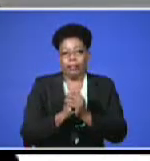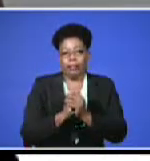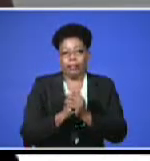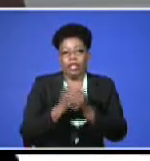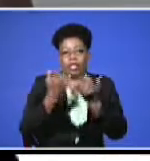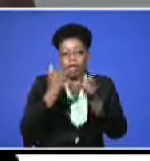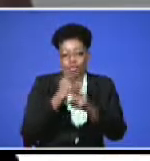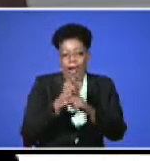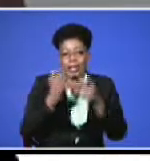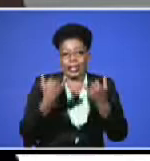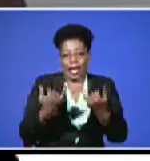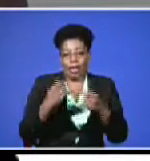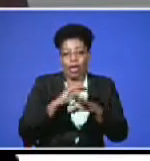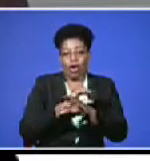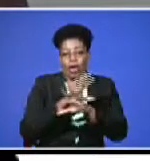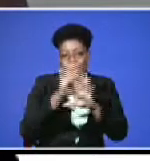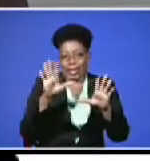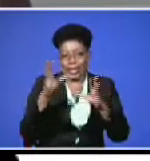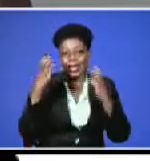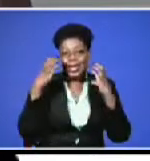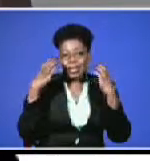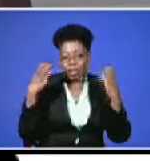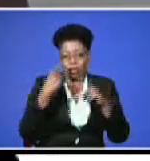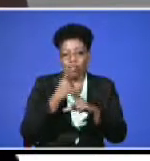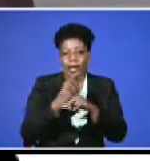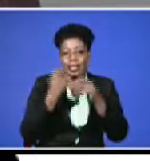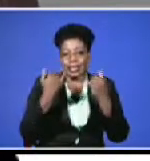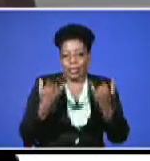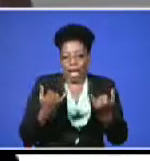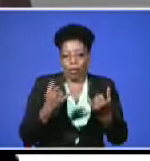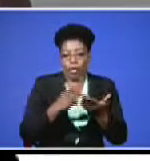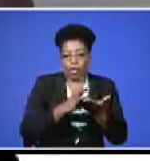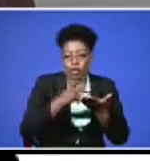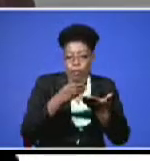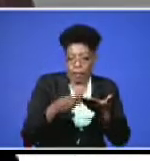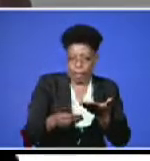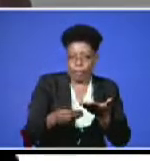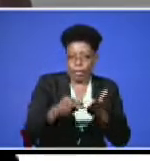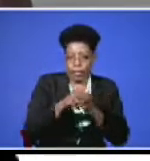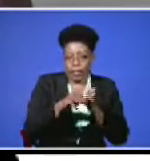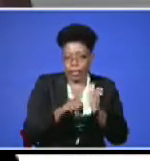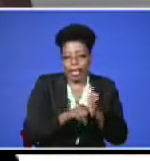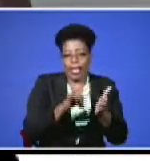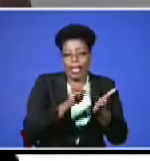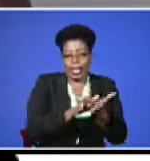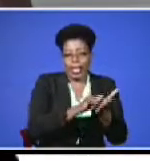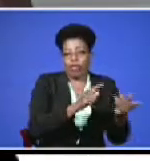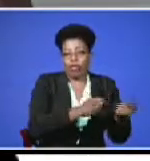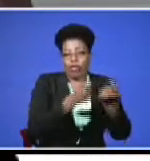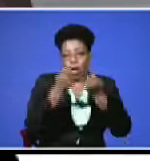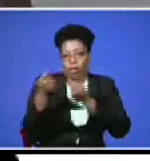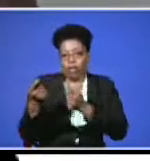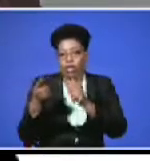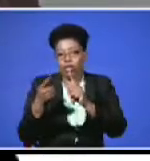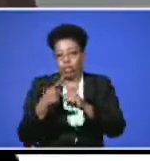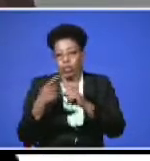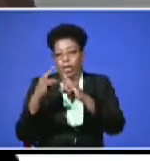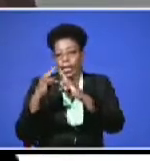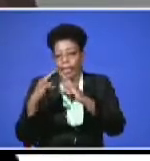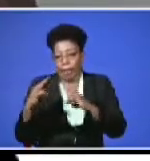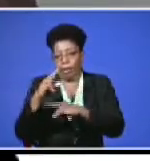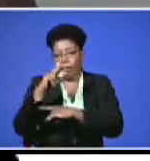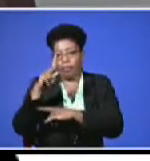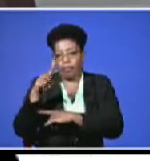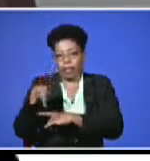customs. Once that process is done and all appropriate fees paid, that unit will be transported to the campus of the Princess